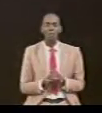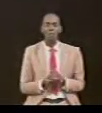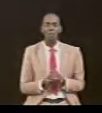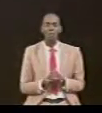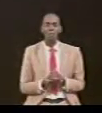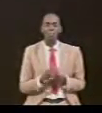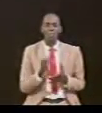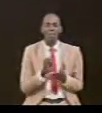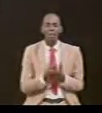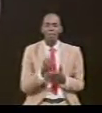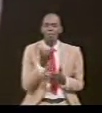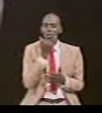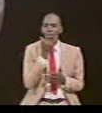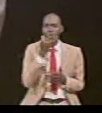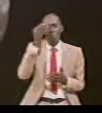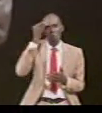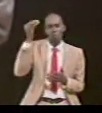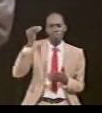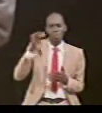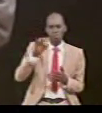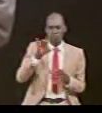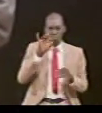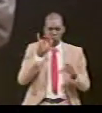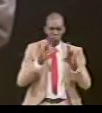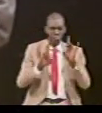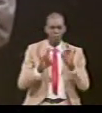that opinion, identify them.